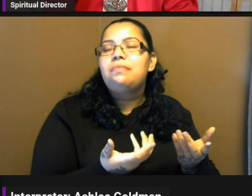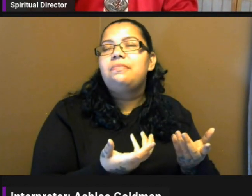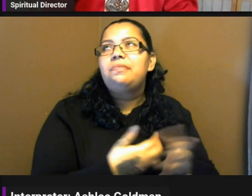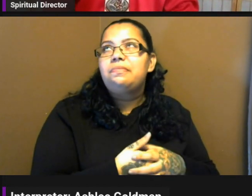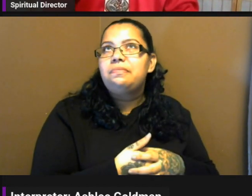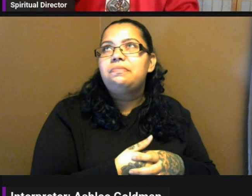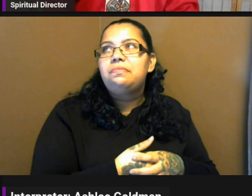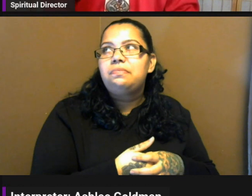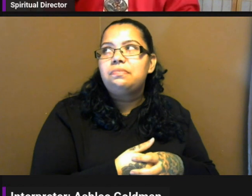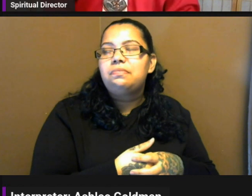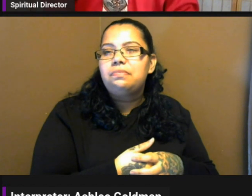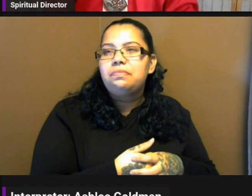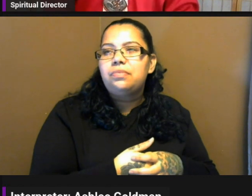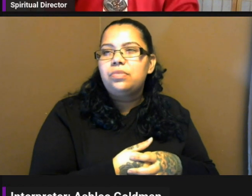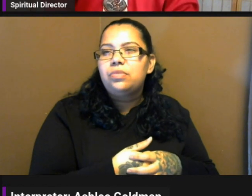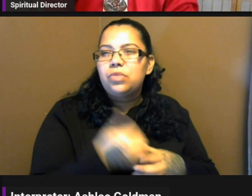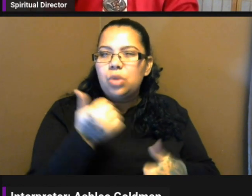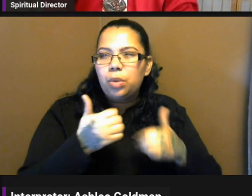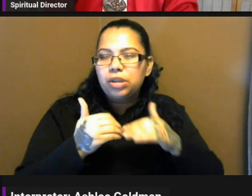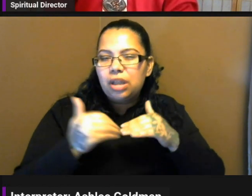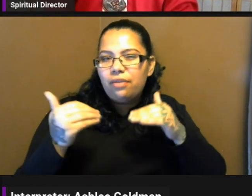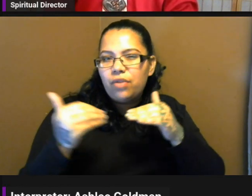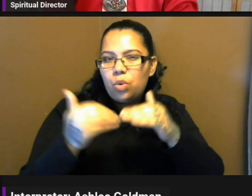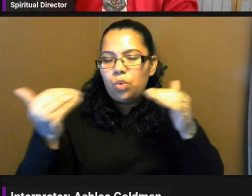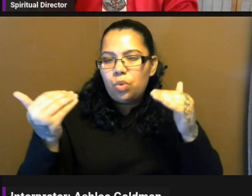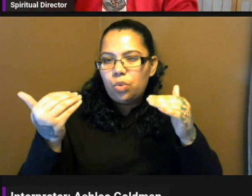To what degree do we choose